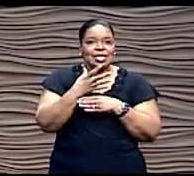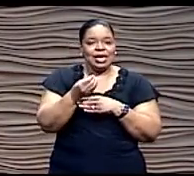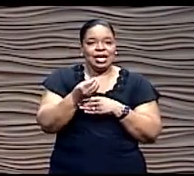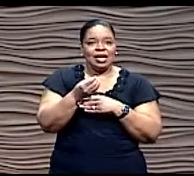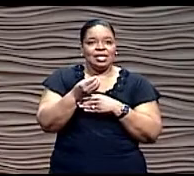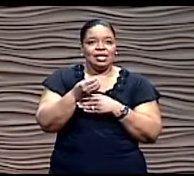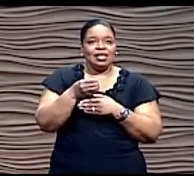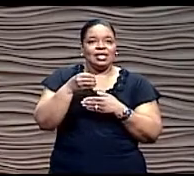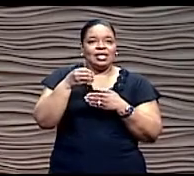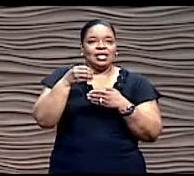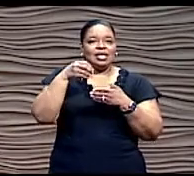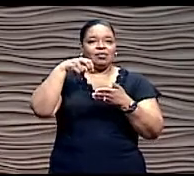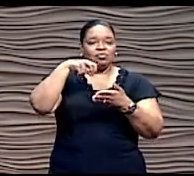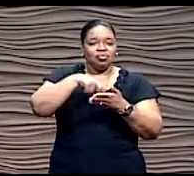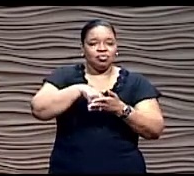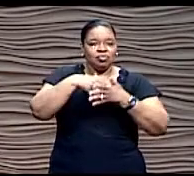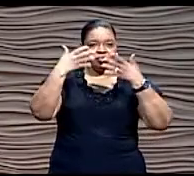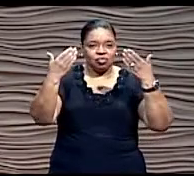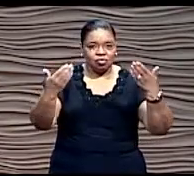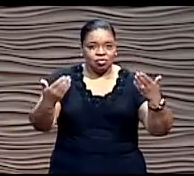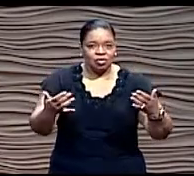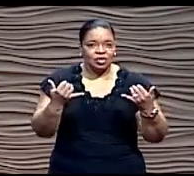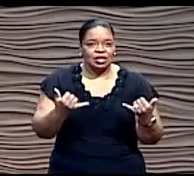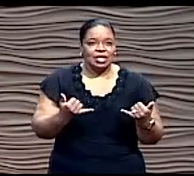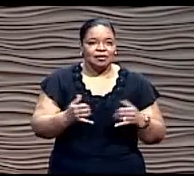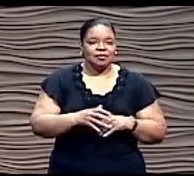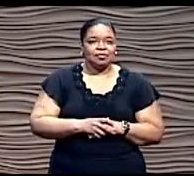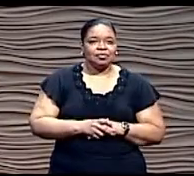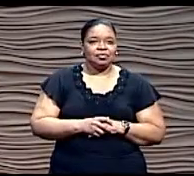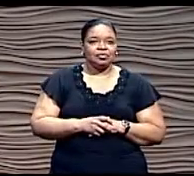falls down in reverence and reticence.